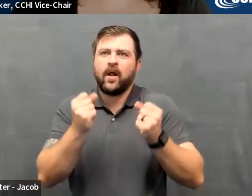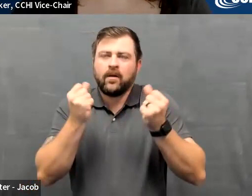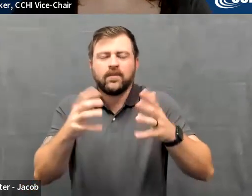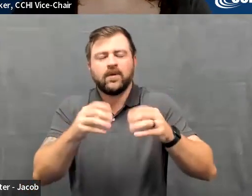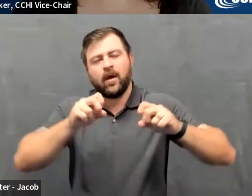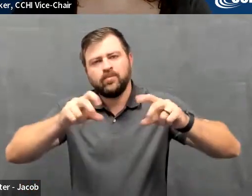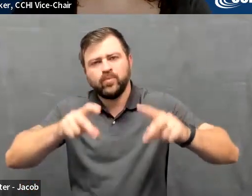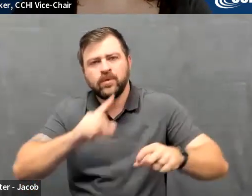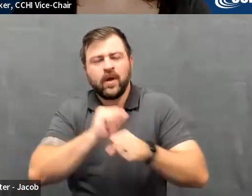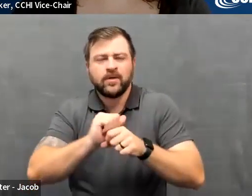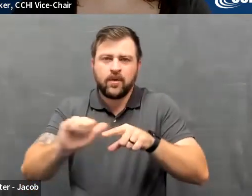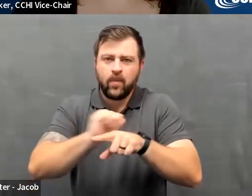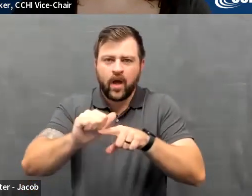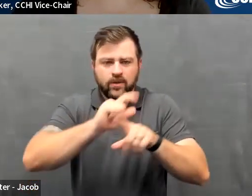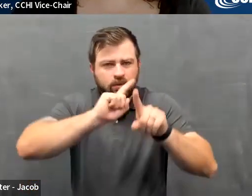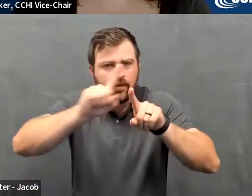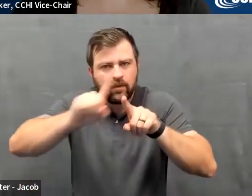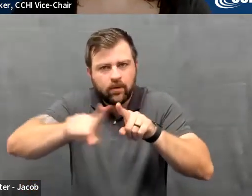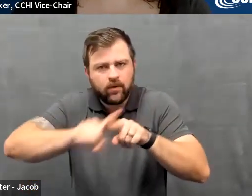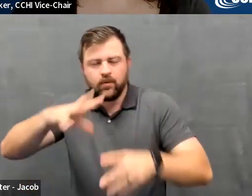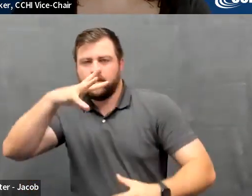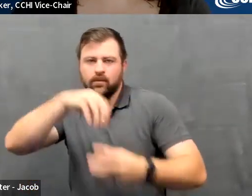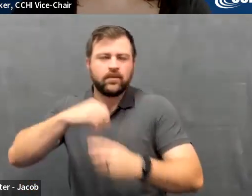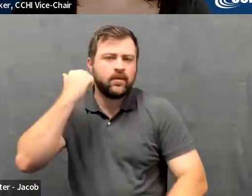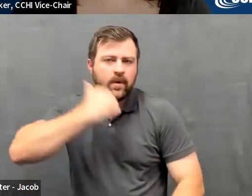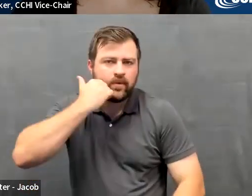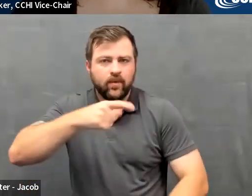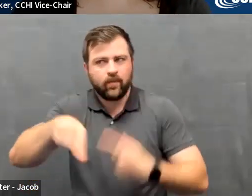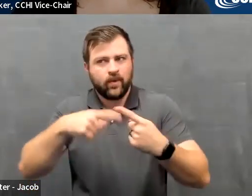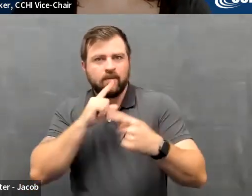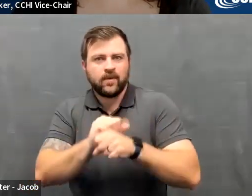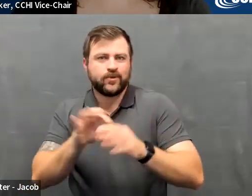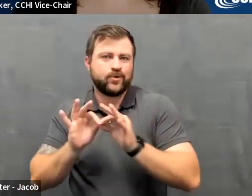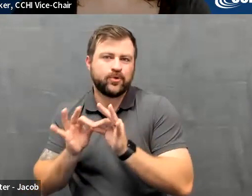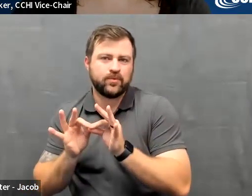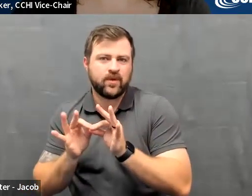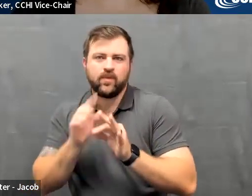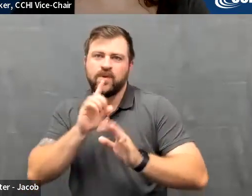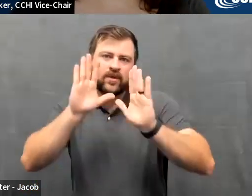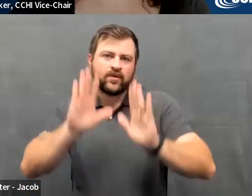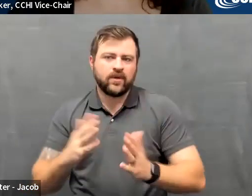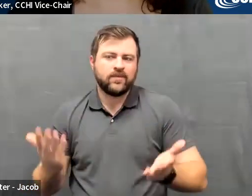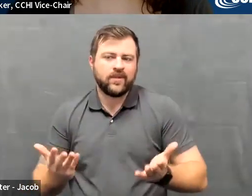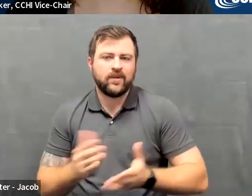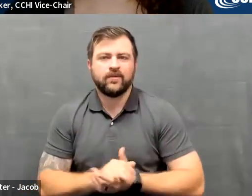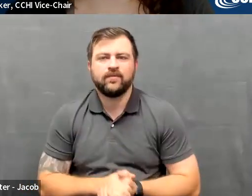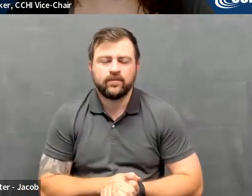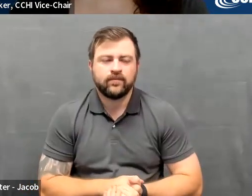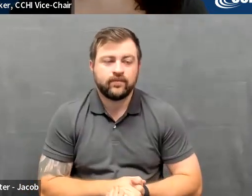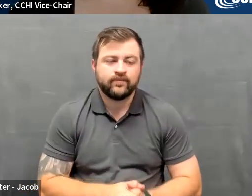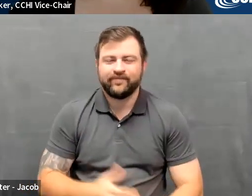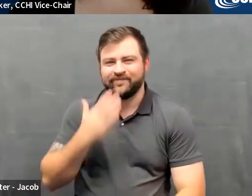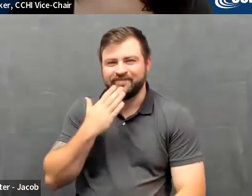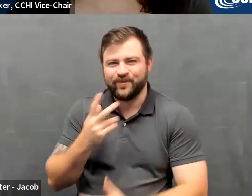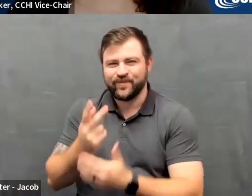practice those cues that are so needed every day when they're interpreting. So it's really great to be here. Thank you. Thank you